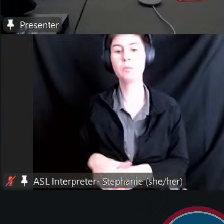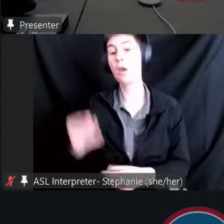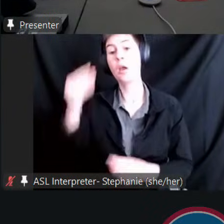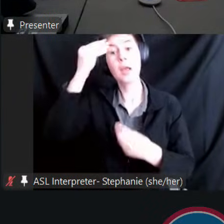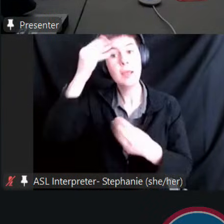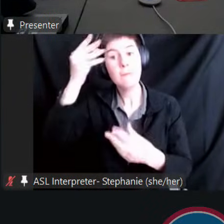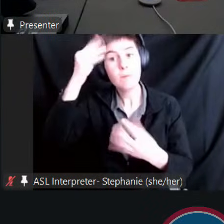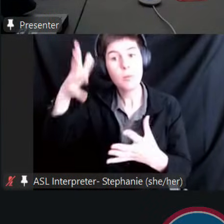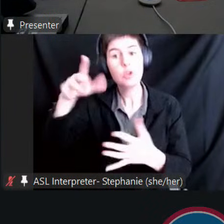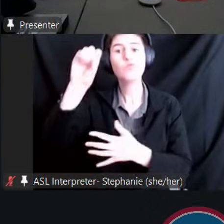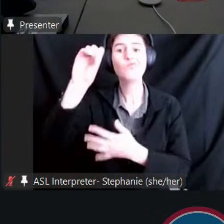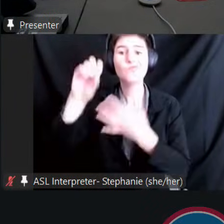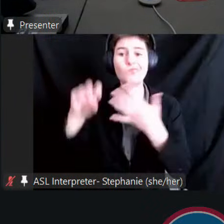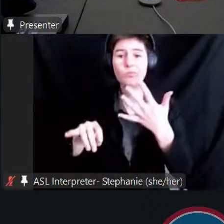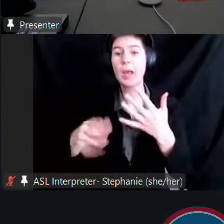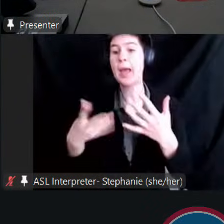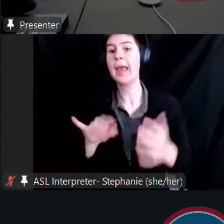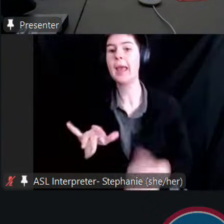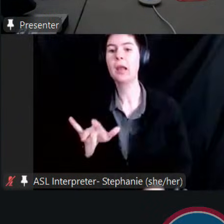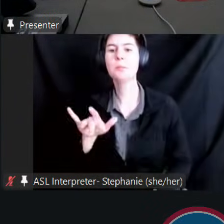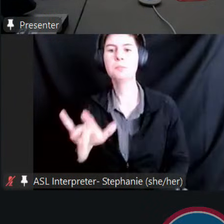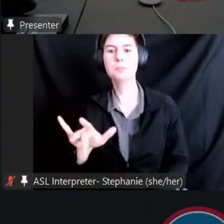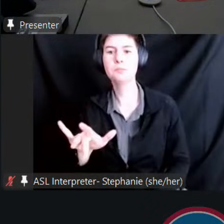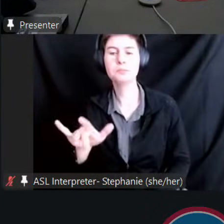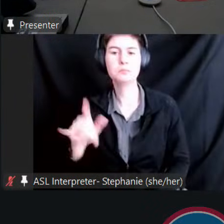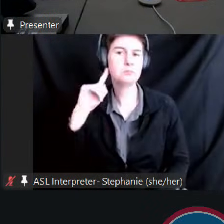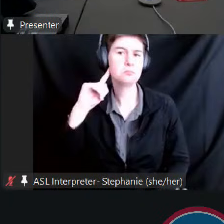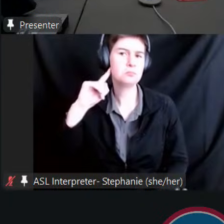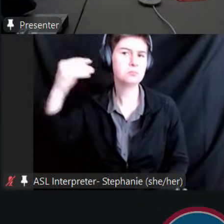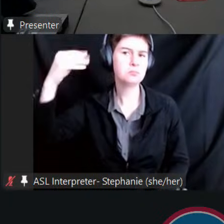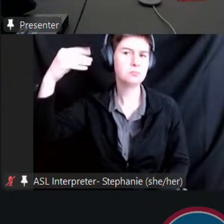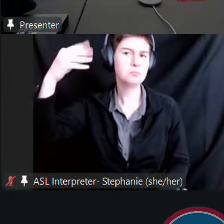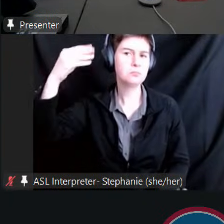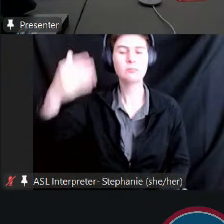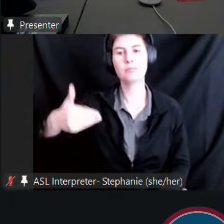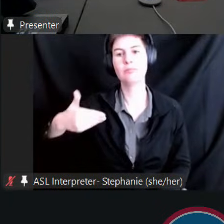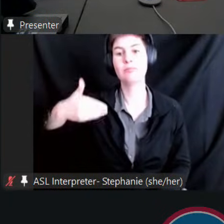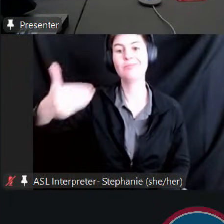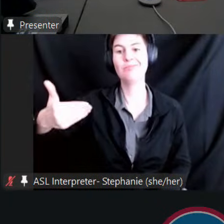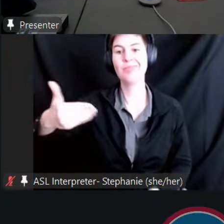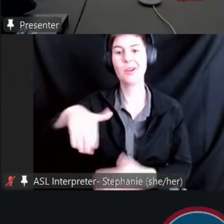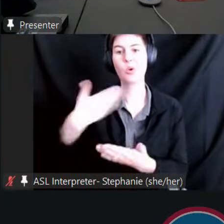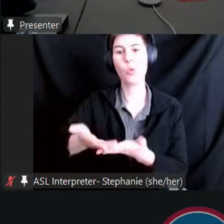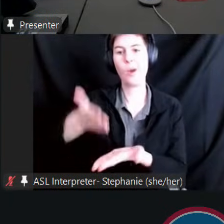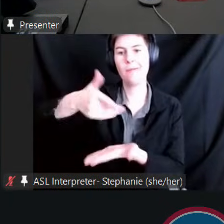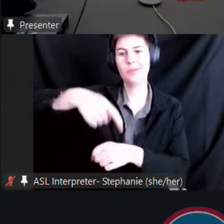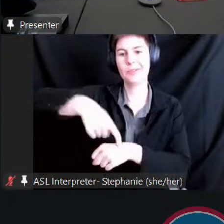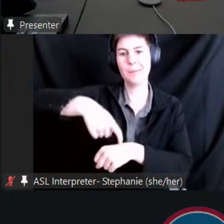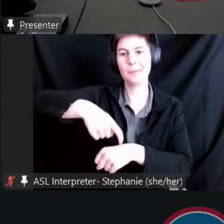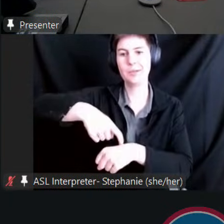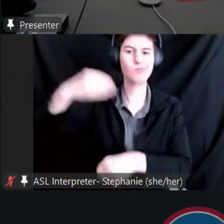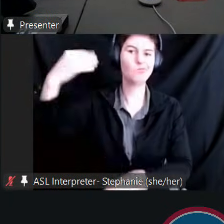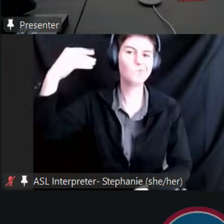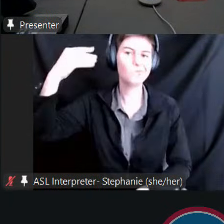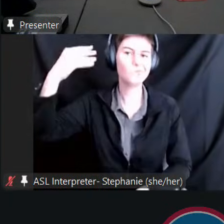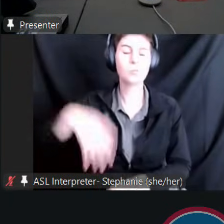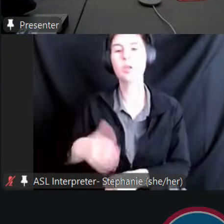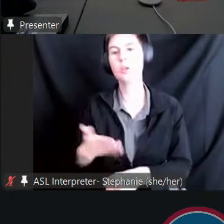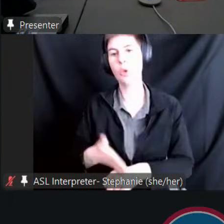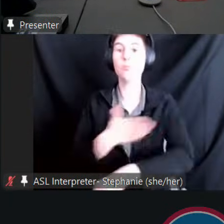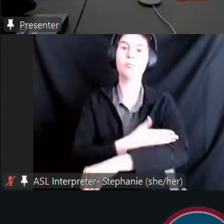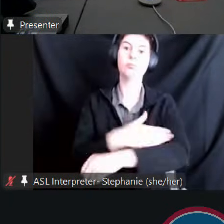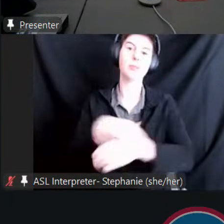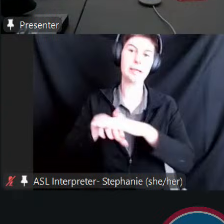button for audio that the next bus arrival times will be read out loud as well. So accessibility improvement all